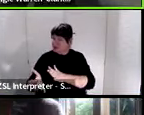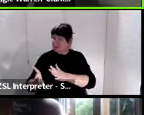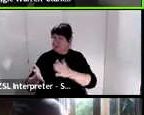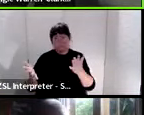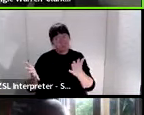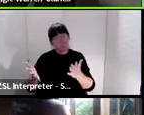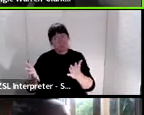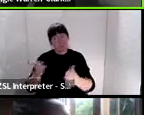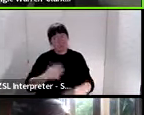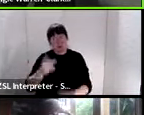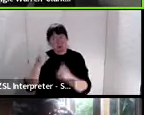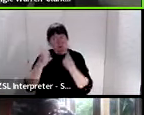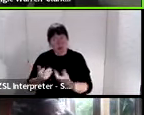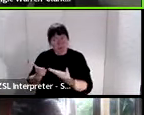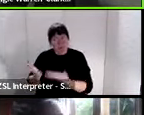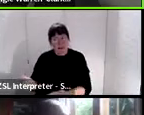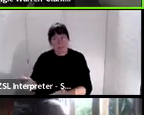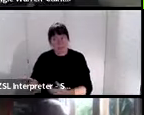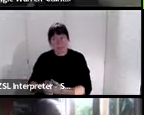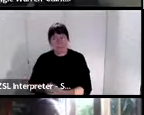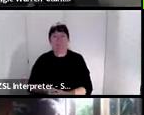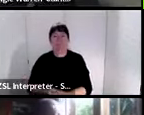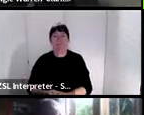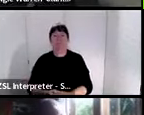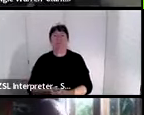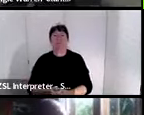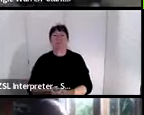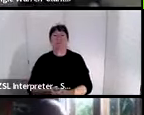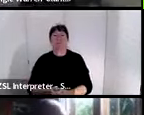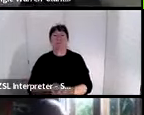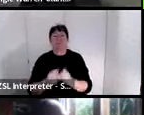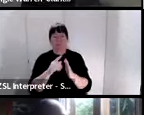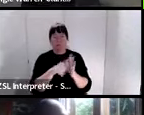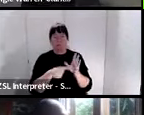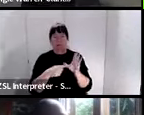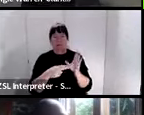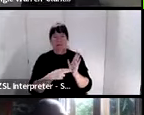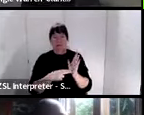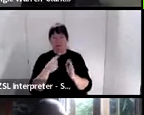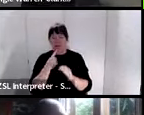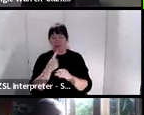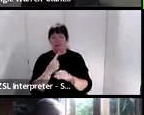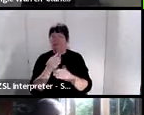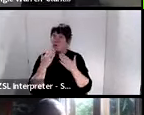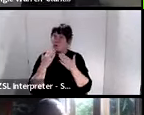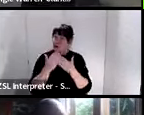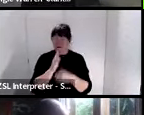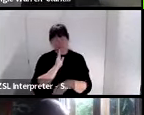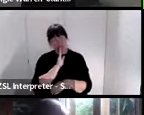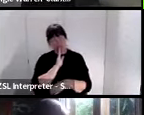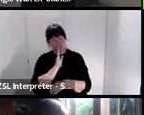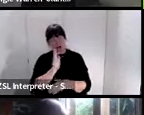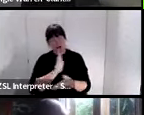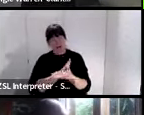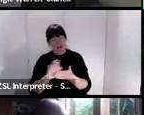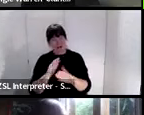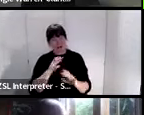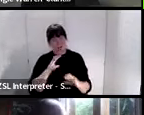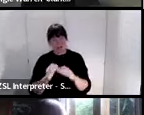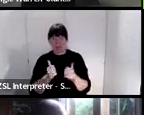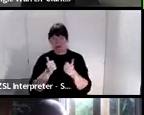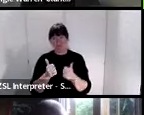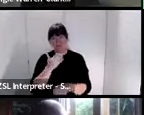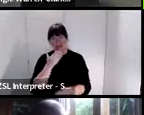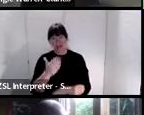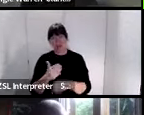Jan. Thanks. And thanks for your really direct, clear communication, Rich. I'm appreciating it. In terms